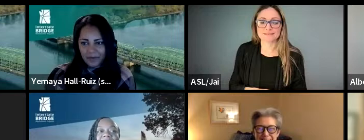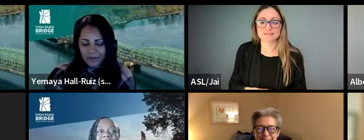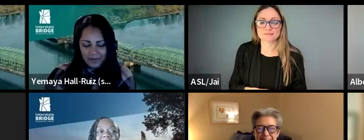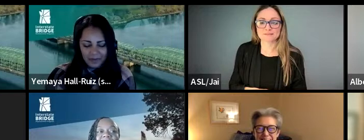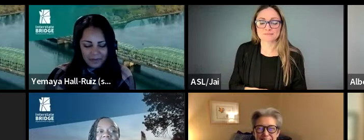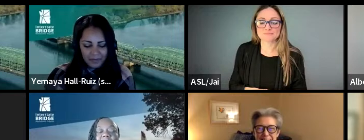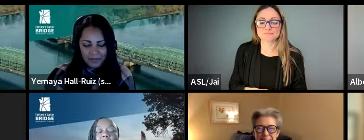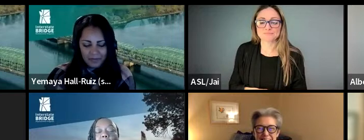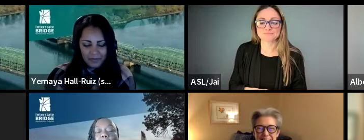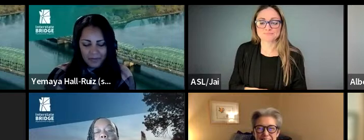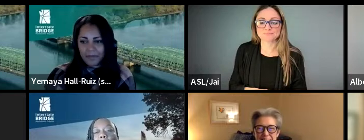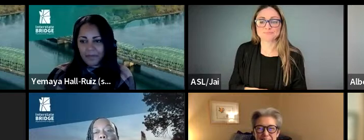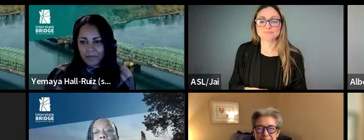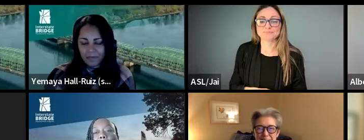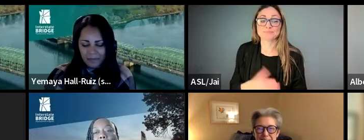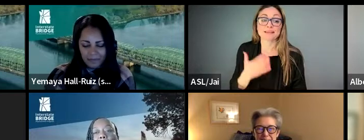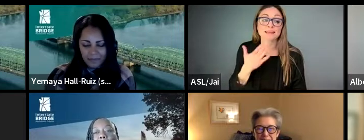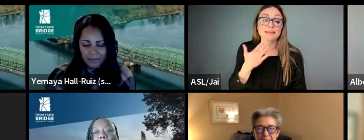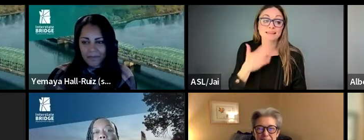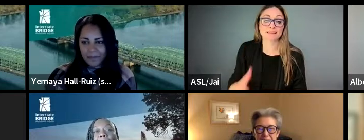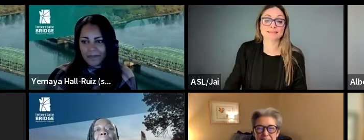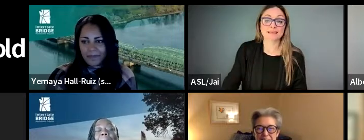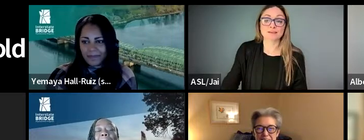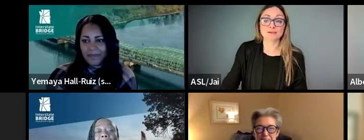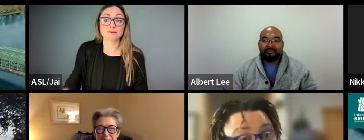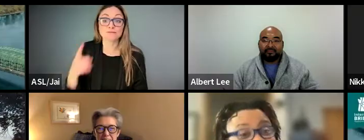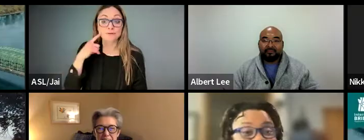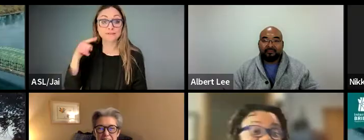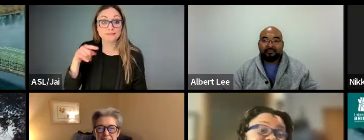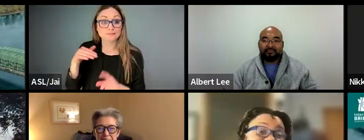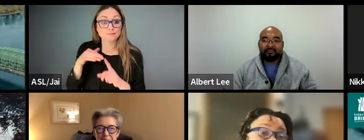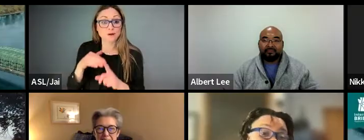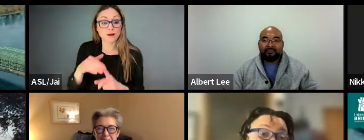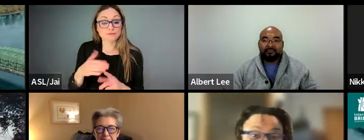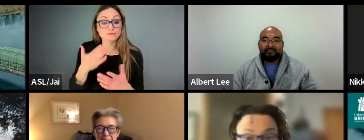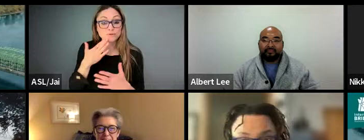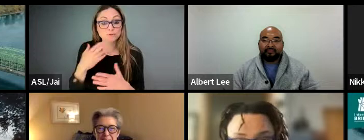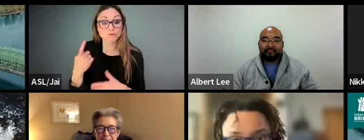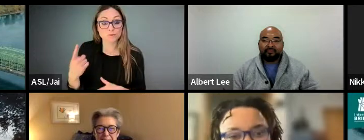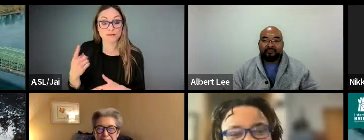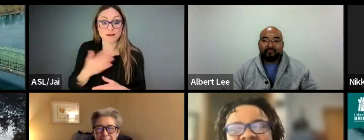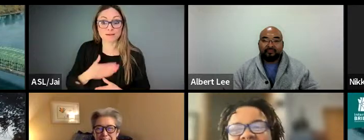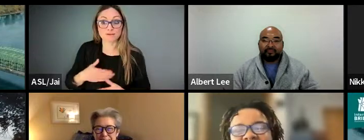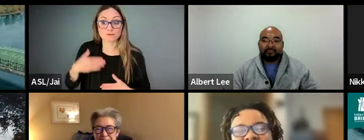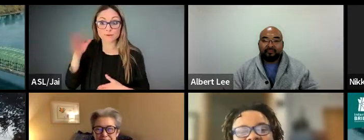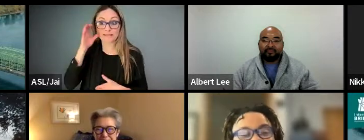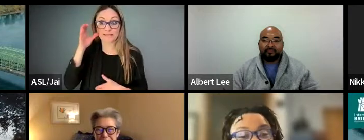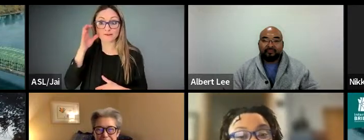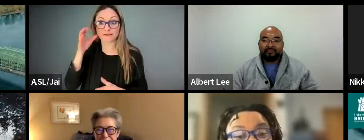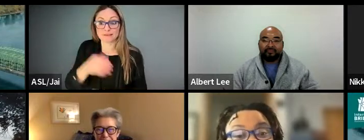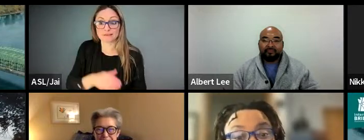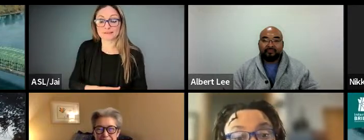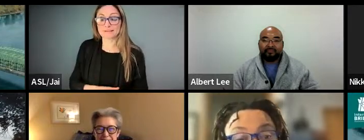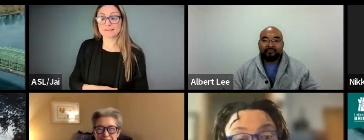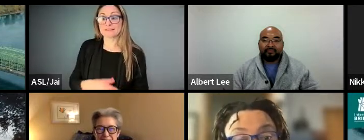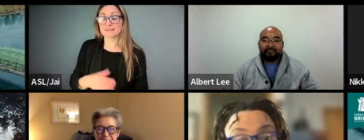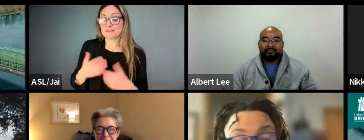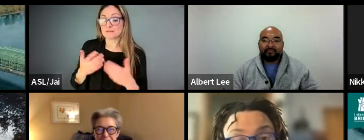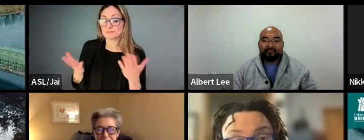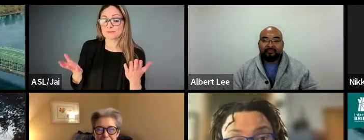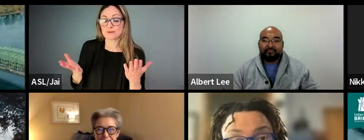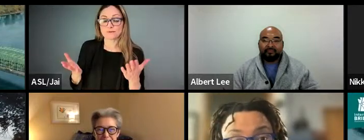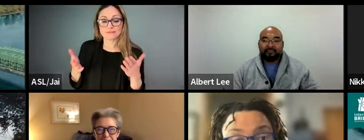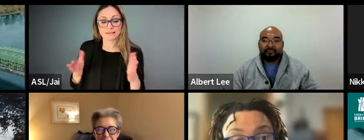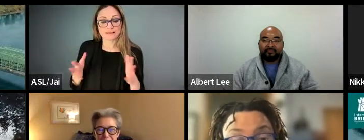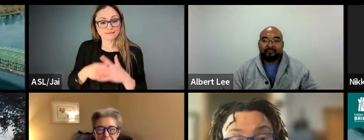Fabulous. Thank you. And thank you, Yamaya, for this prompt. People liked it. I enjoyed hearing it. So let's